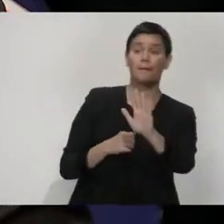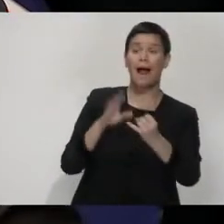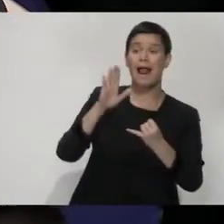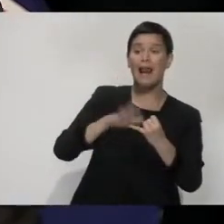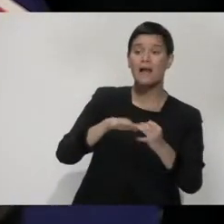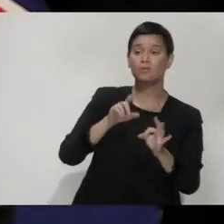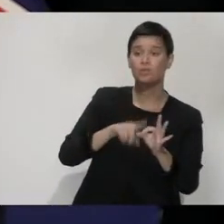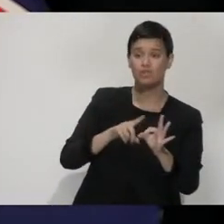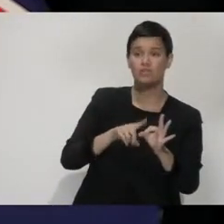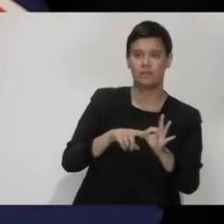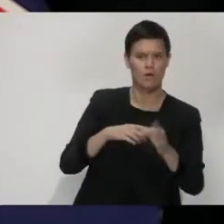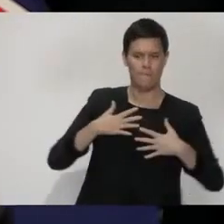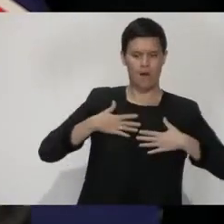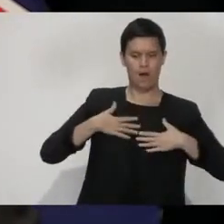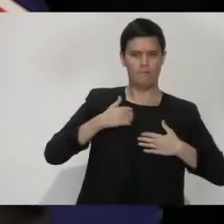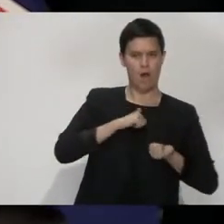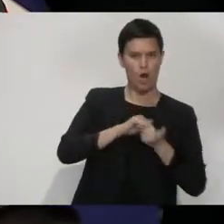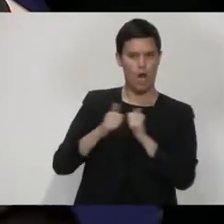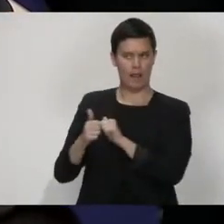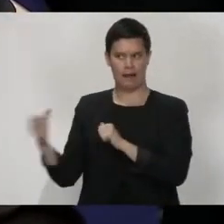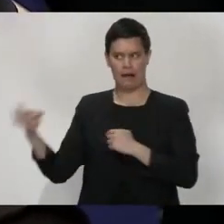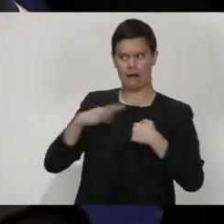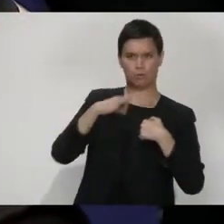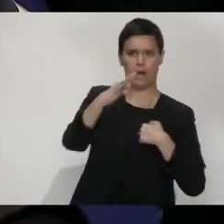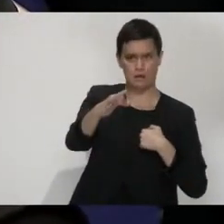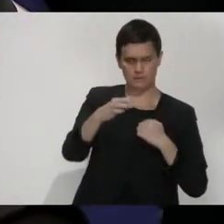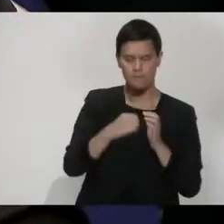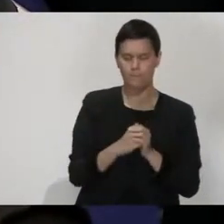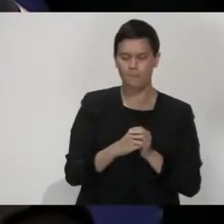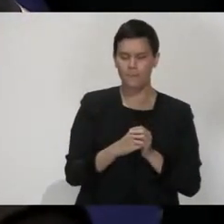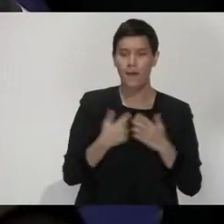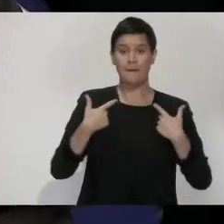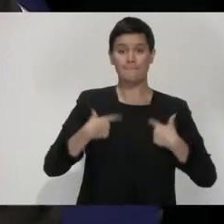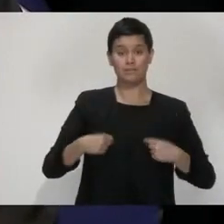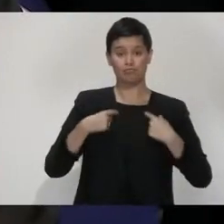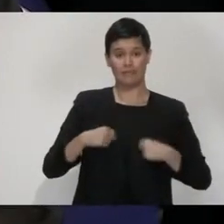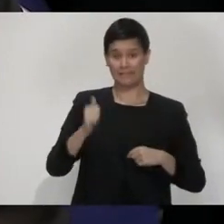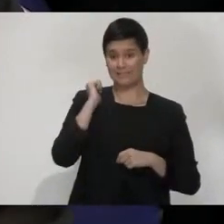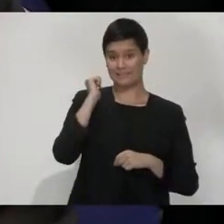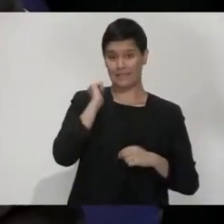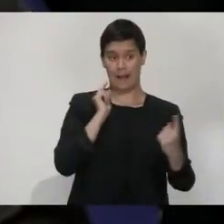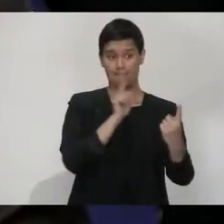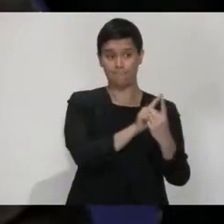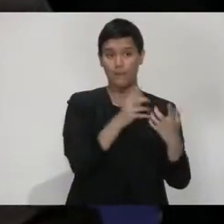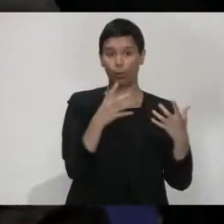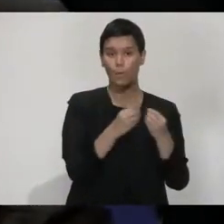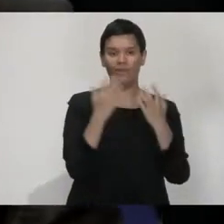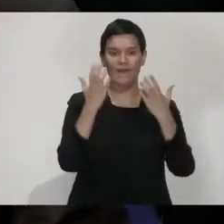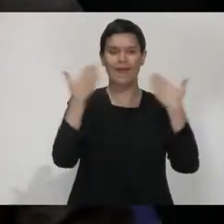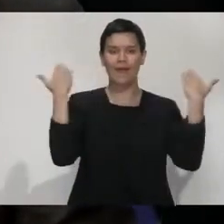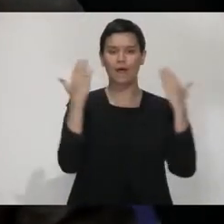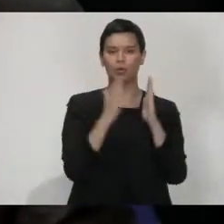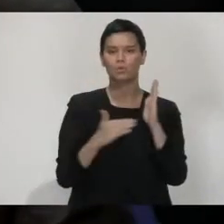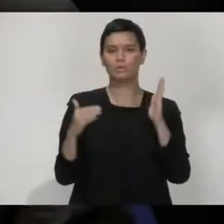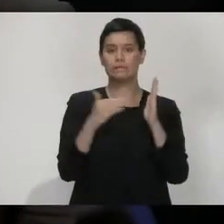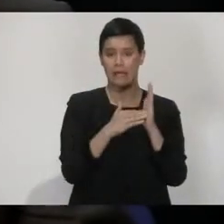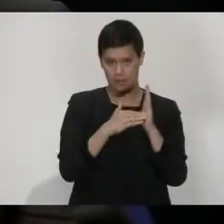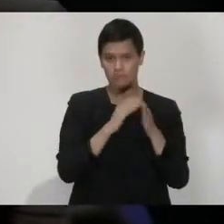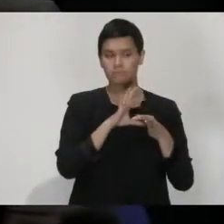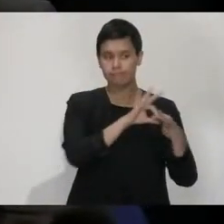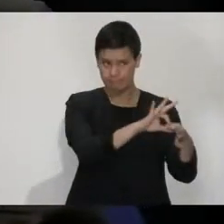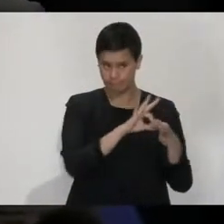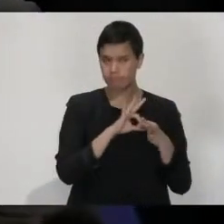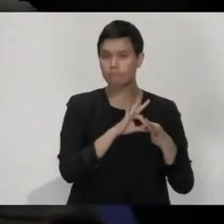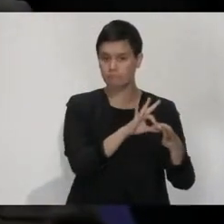from a colleague. The Health Minister, I believe, was meeting yesterday with Air New Zealand. Are you any closer to determining whether you're going to